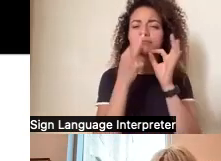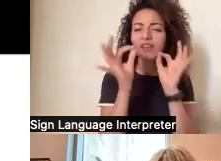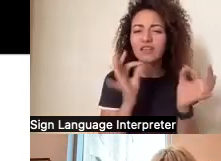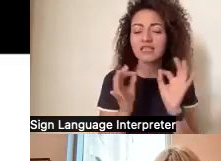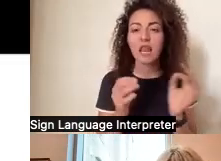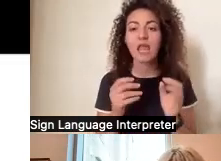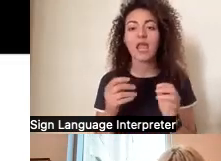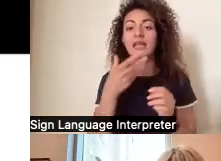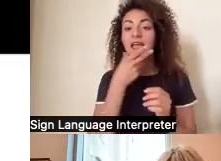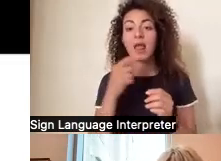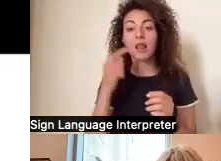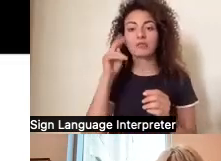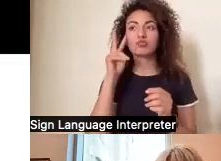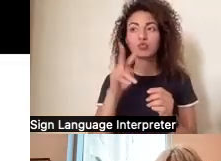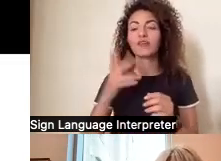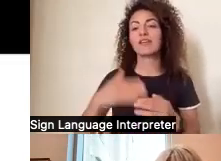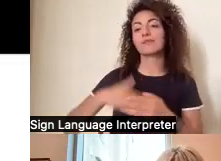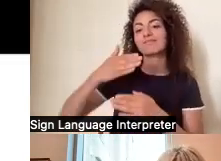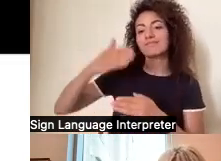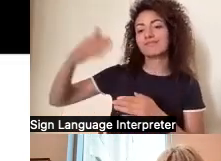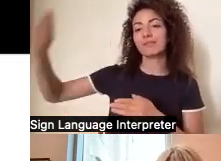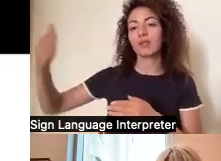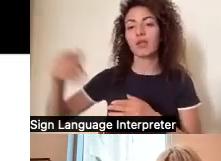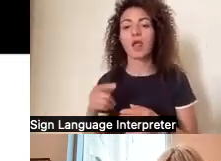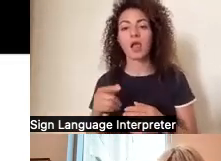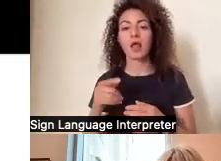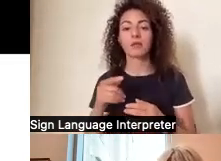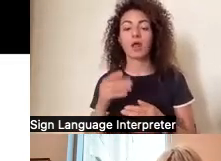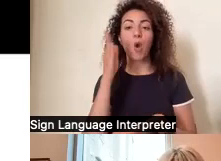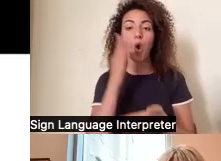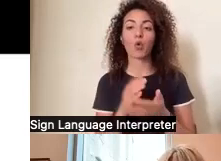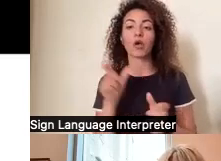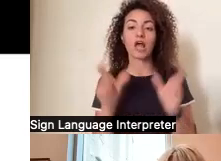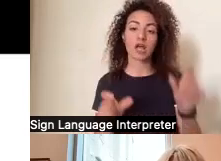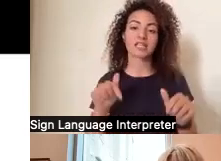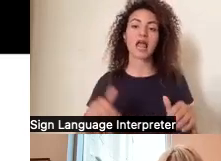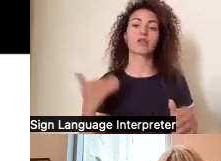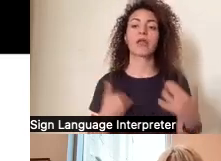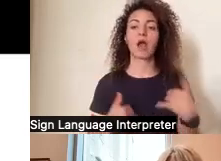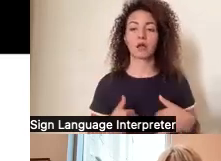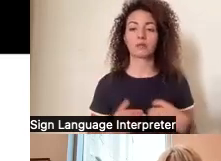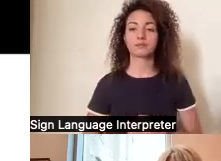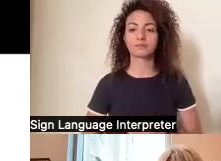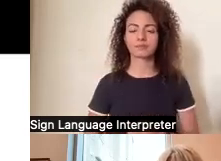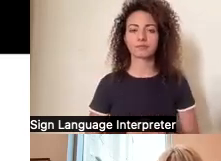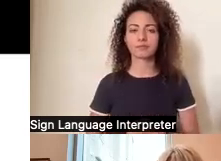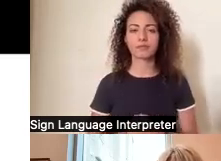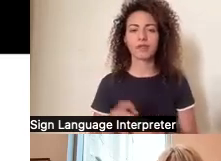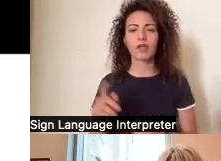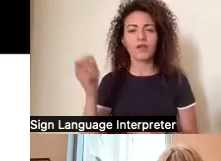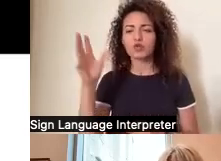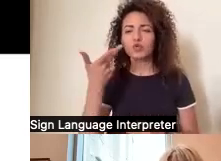moving forward with disability rights agendas. And that is what we mean by disability and